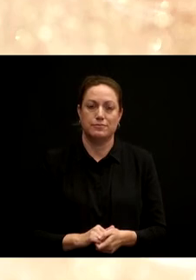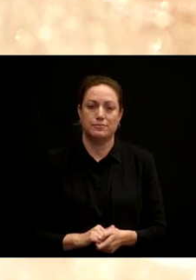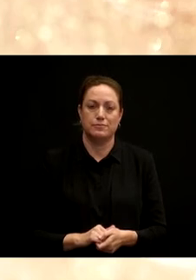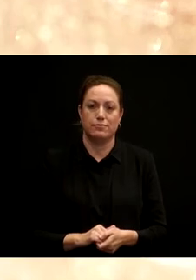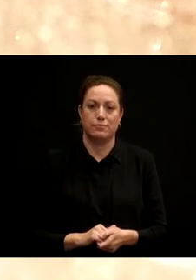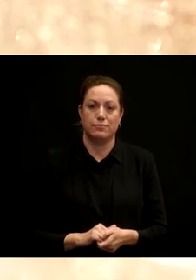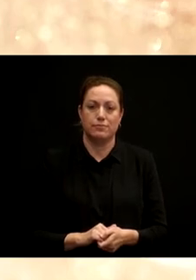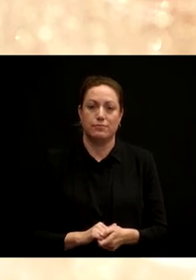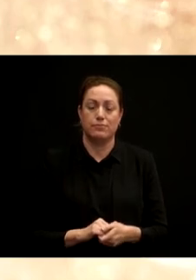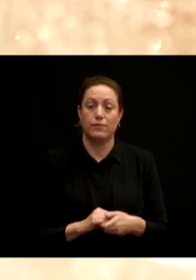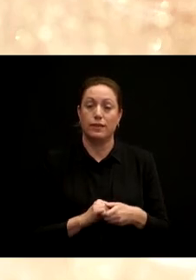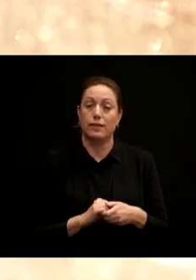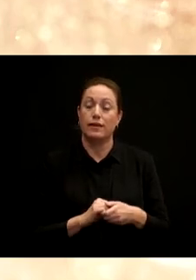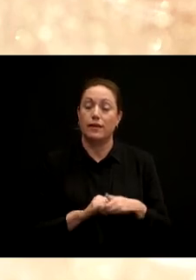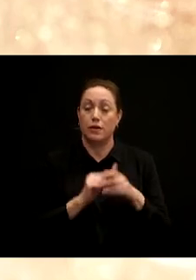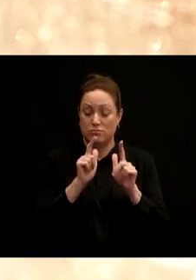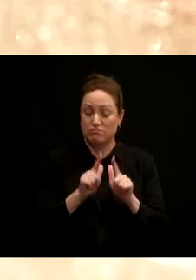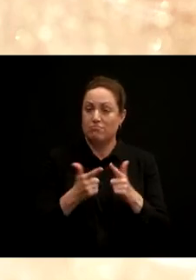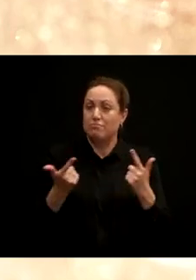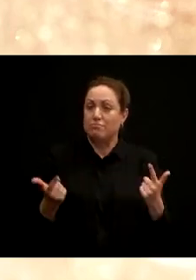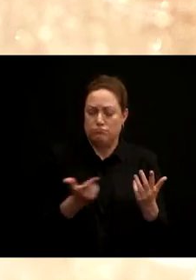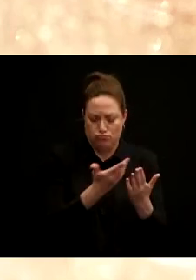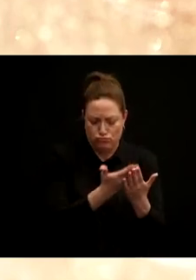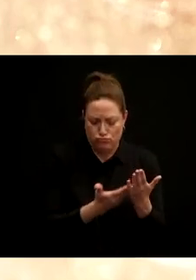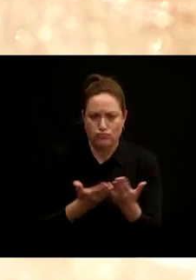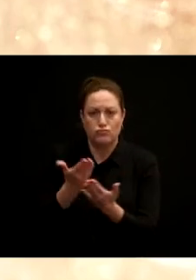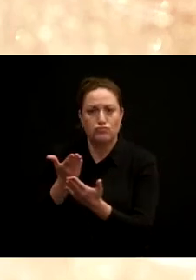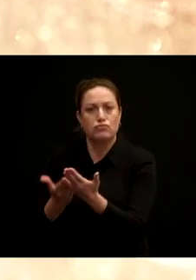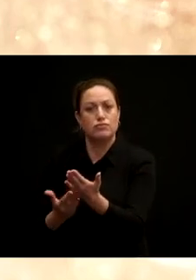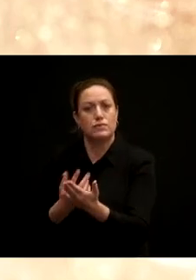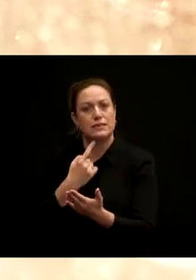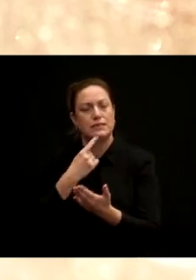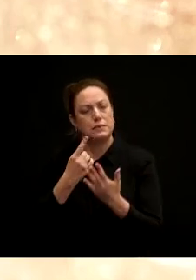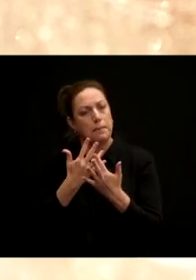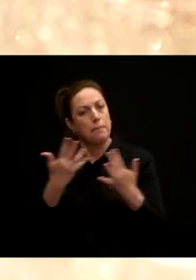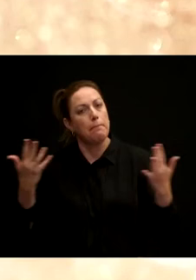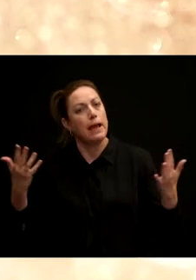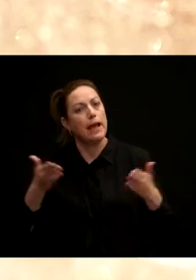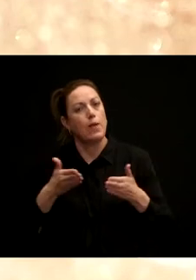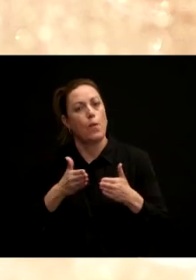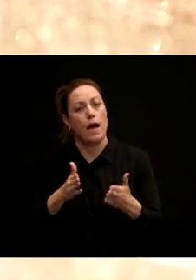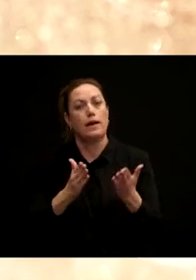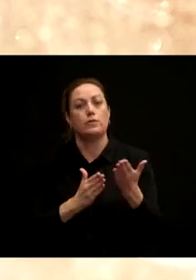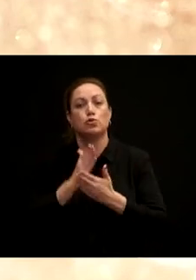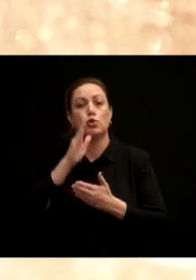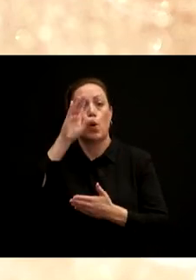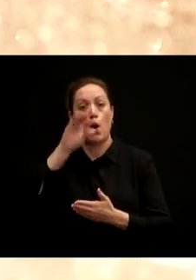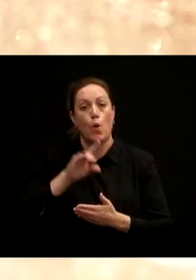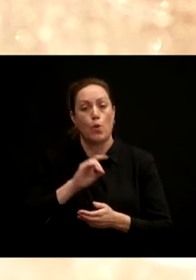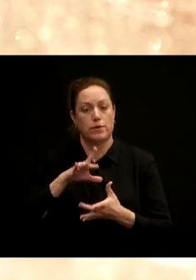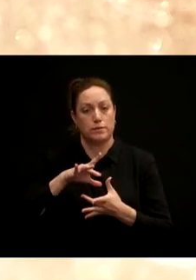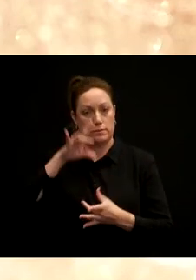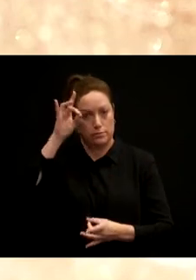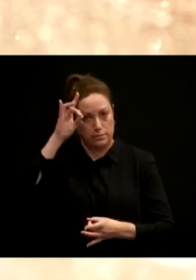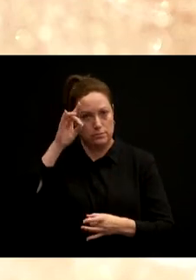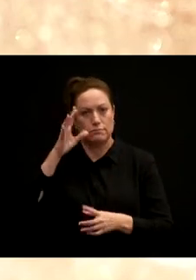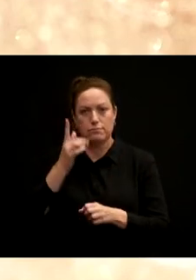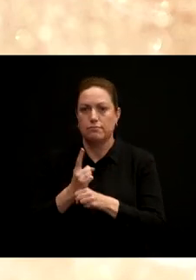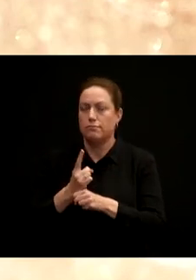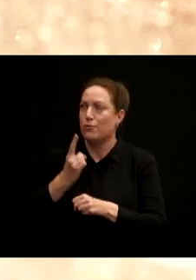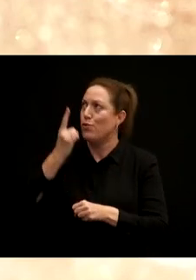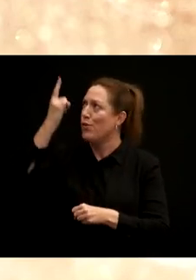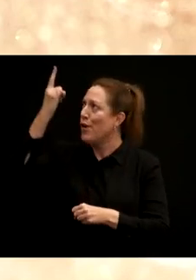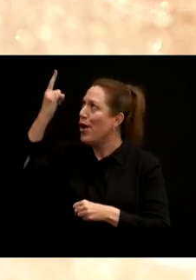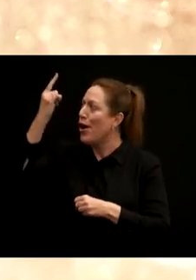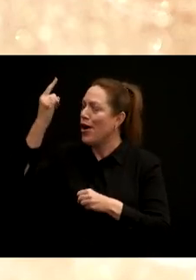Scripture tells us in many ways that it is through the gift of the Holy Spirit that God is the animator